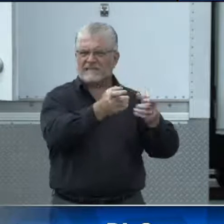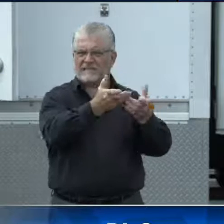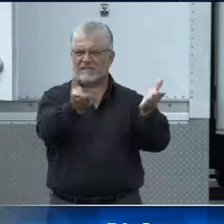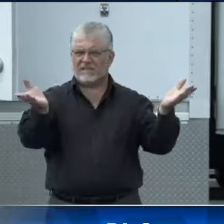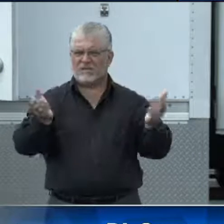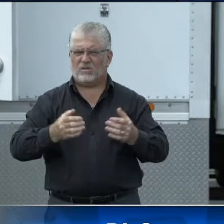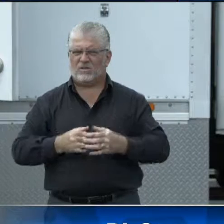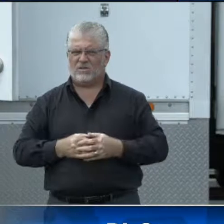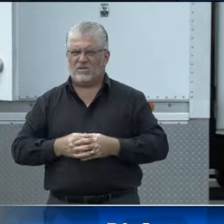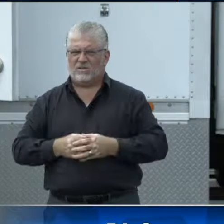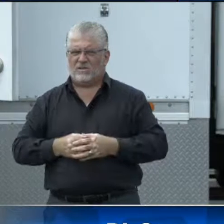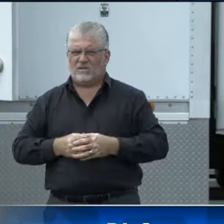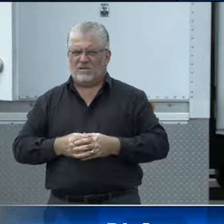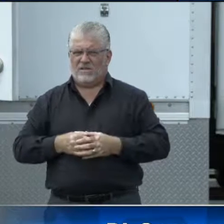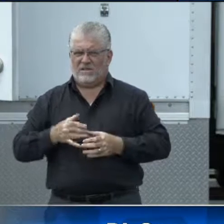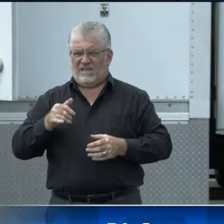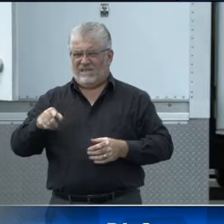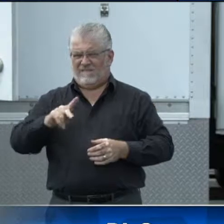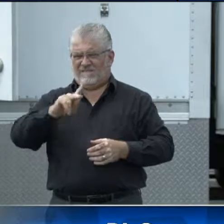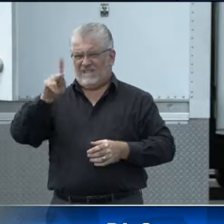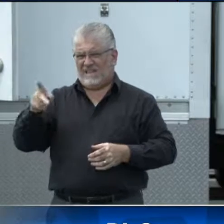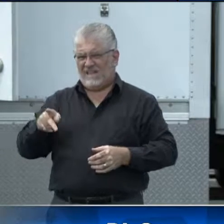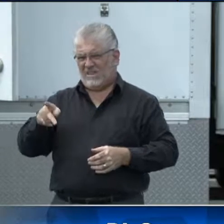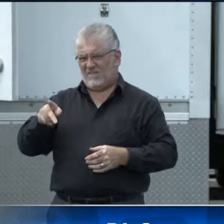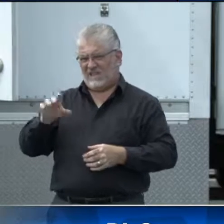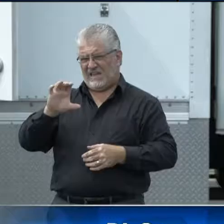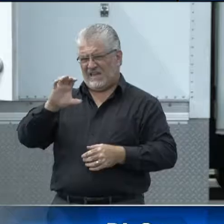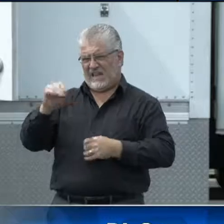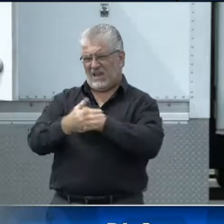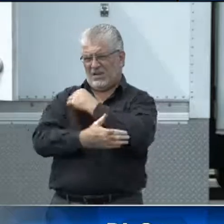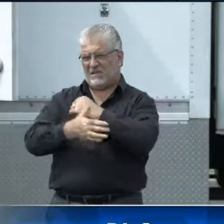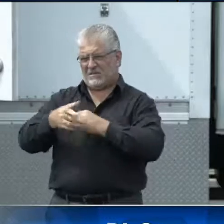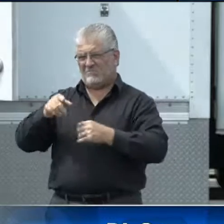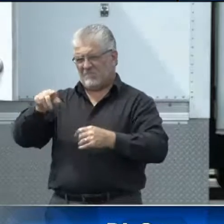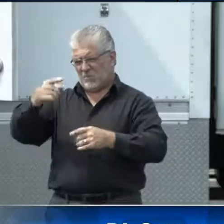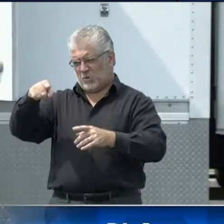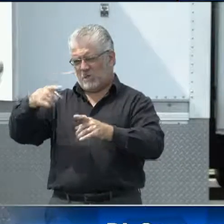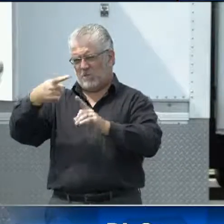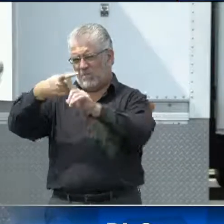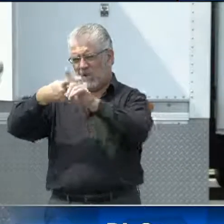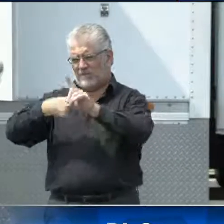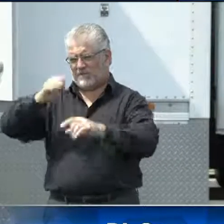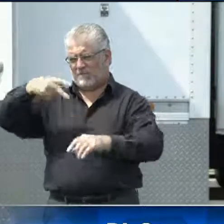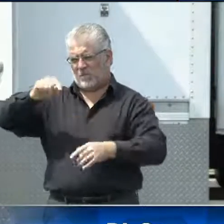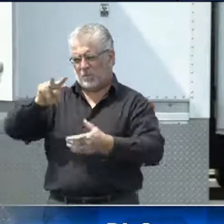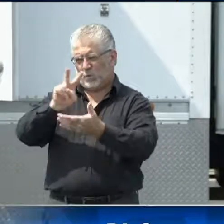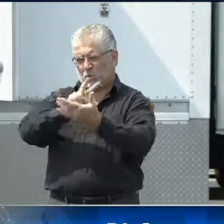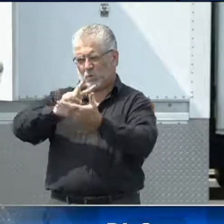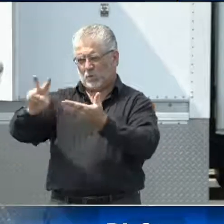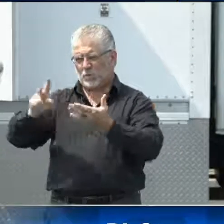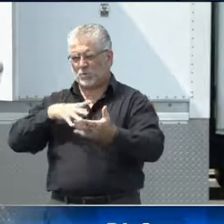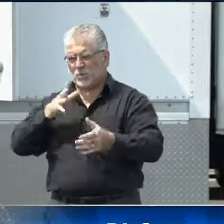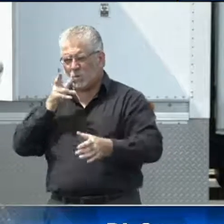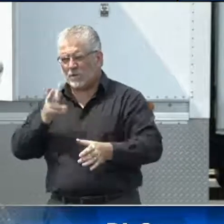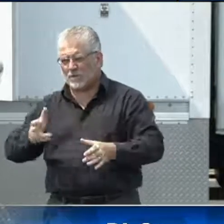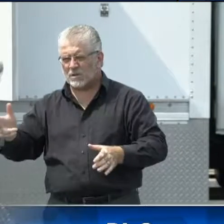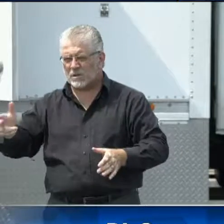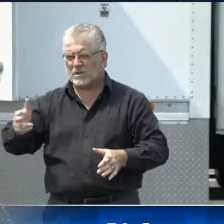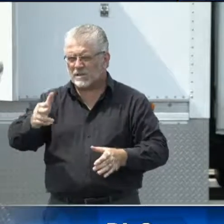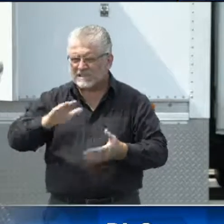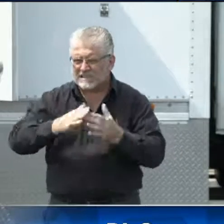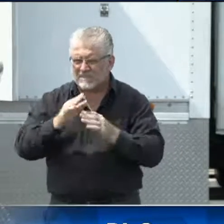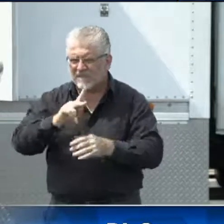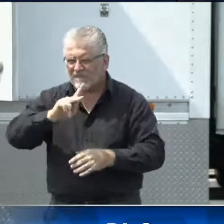surrounding counties for roughly about 2 weeks in the month of September. And after those 2 weeks of being in the city of Philadelphia and its surrounding